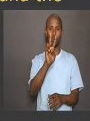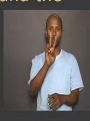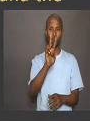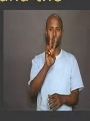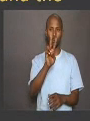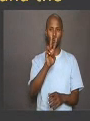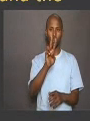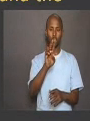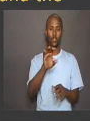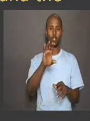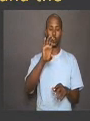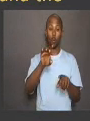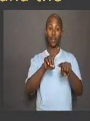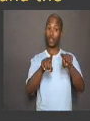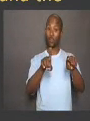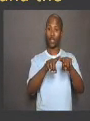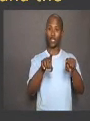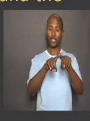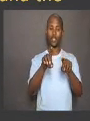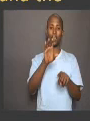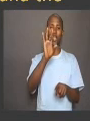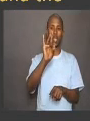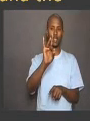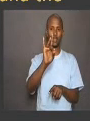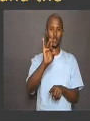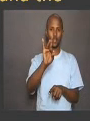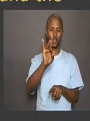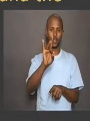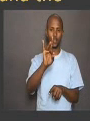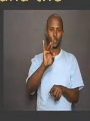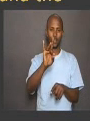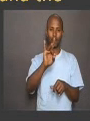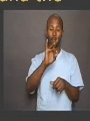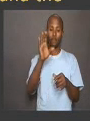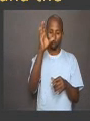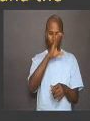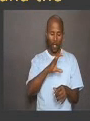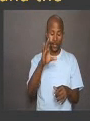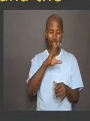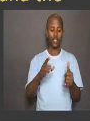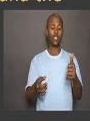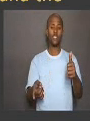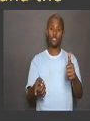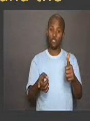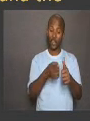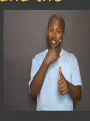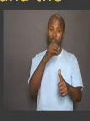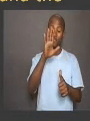the common difference of 8, find the first 5